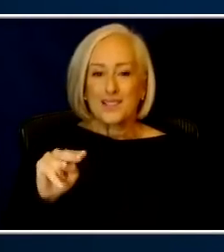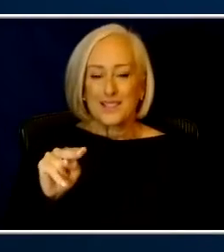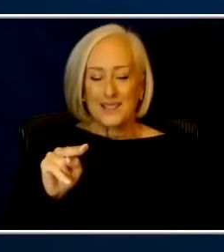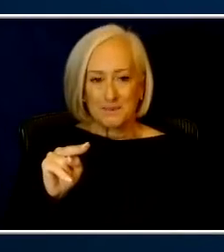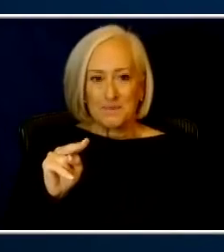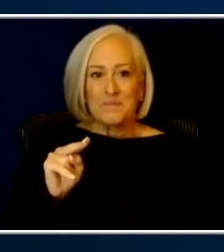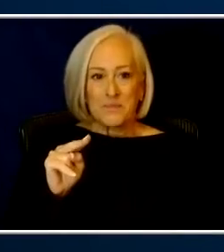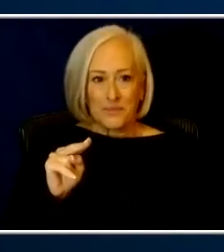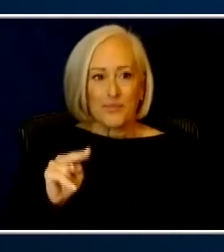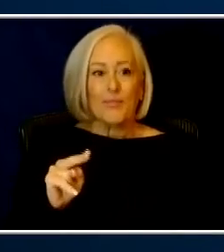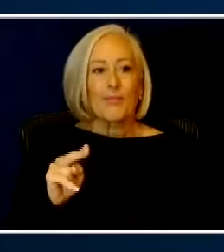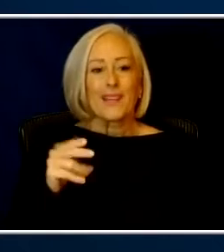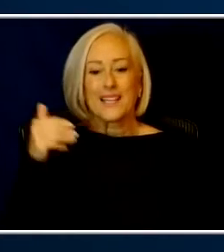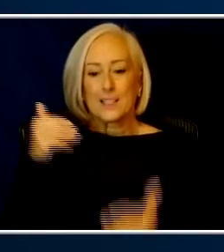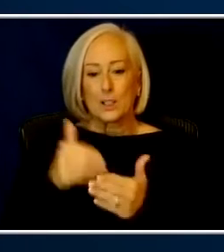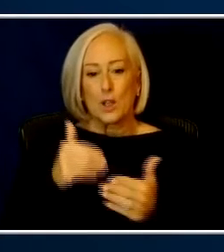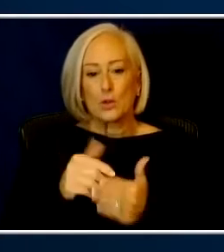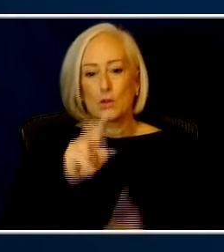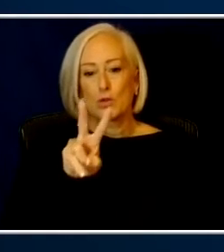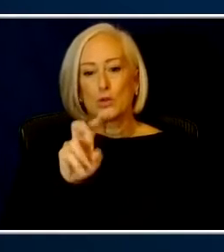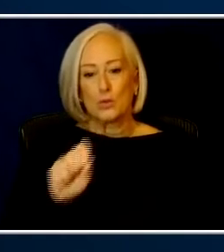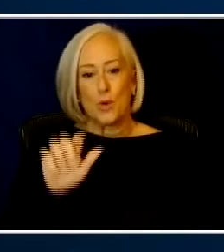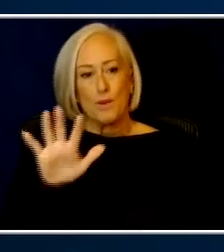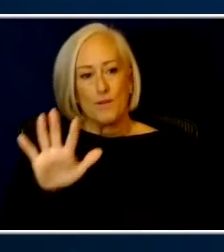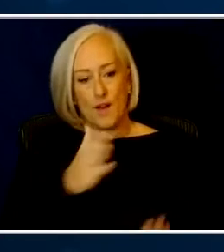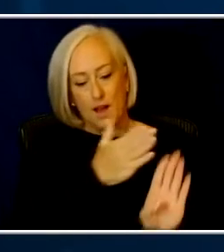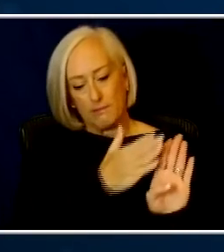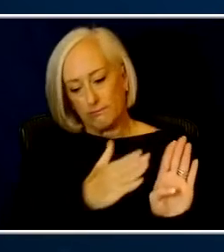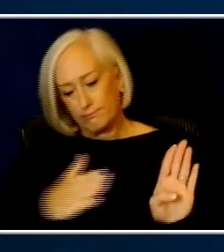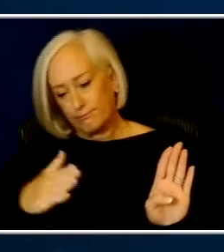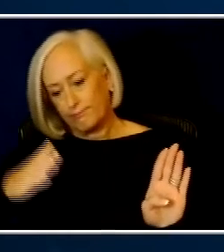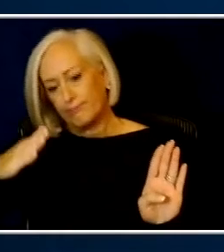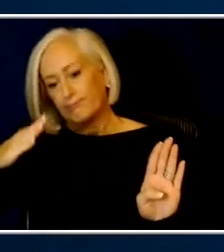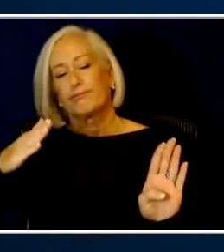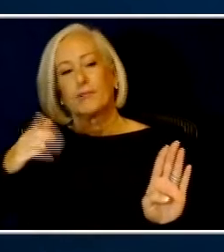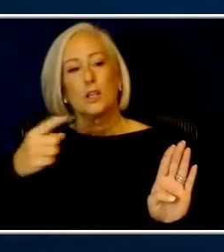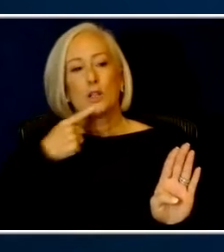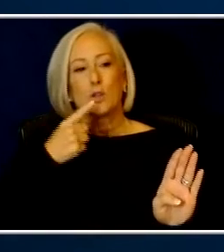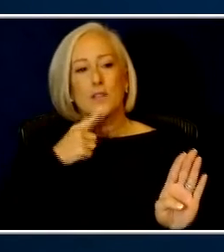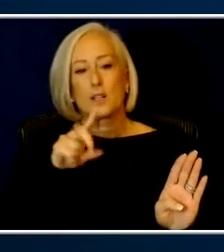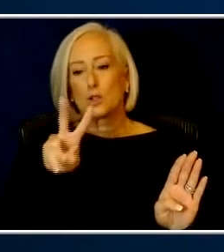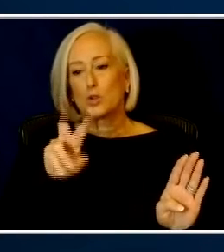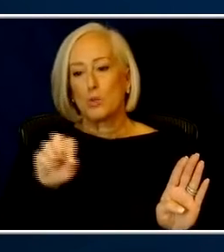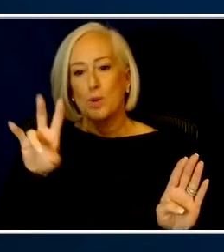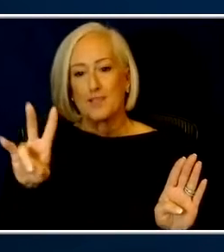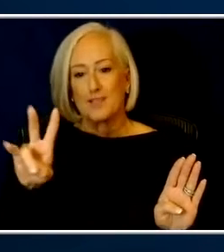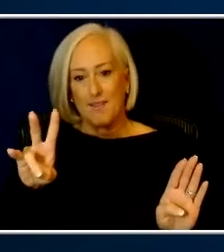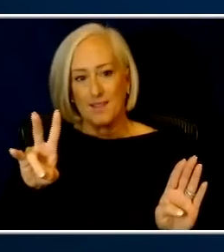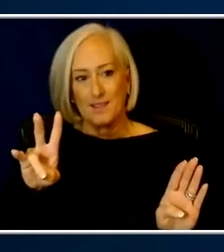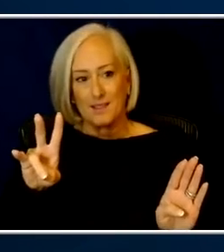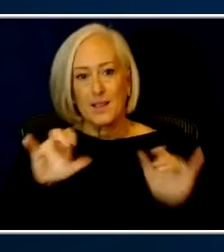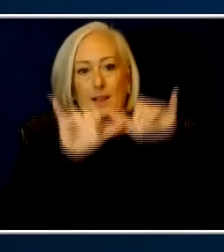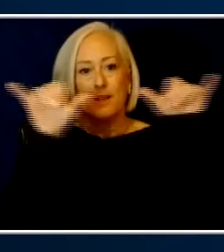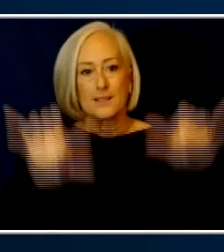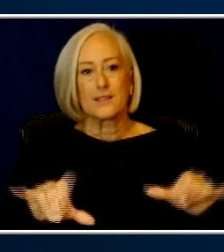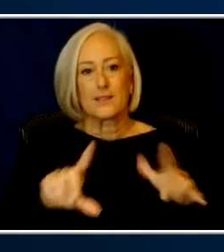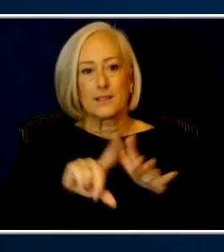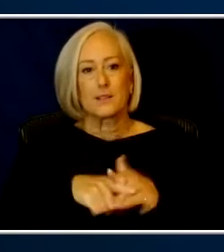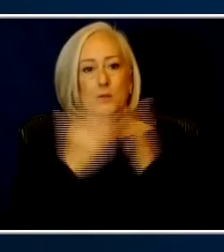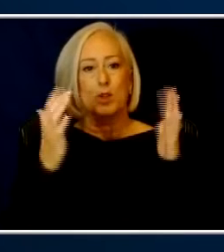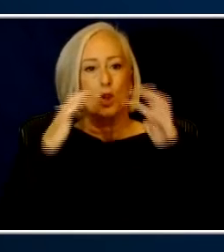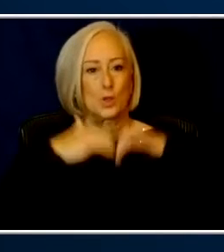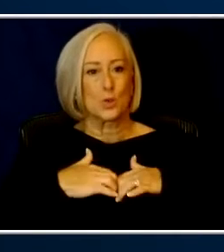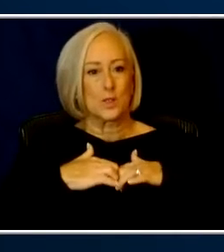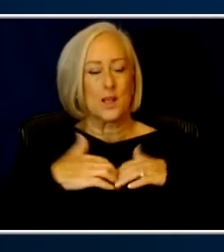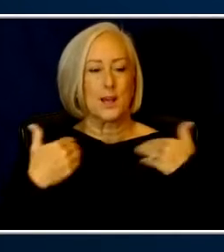is close to that 2.5, and you pointed out, we get to 2.7, the system starts to collapse. Wow, we are running